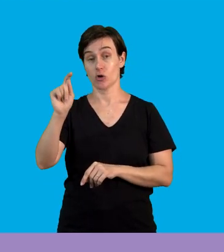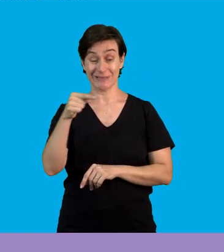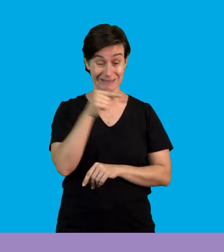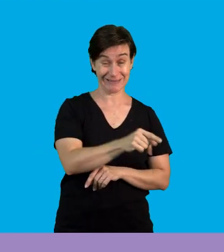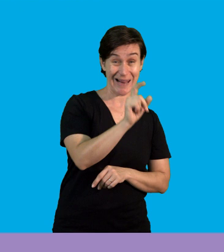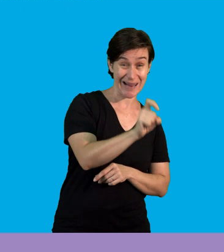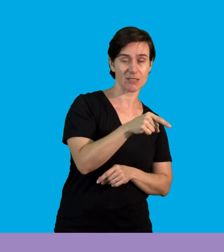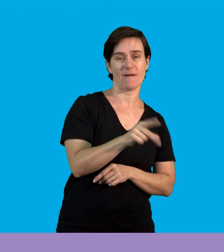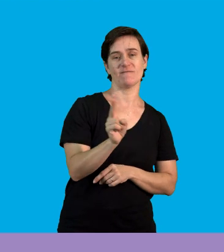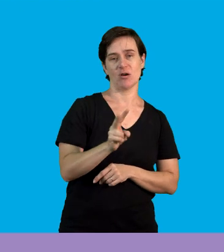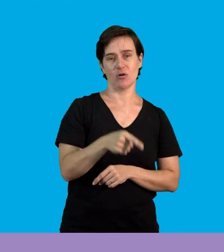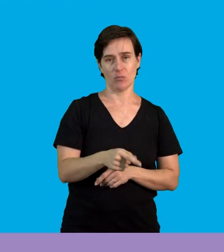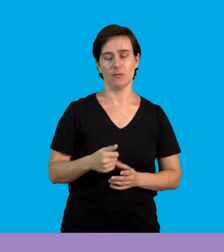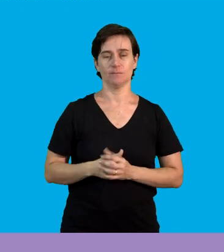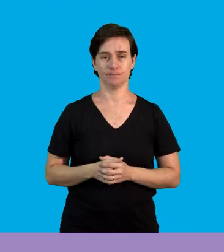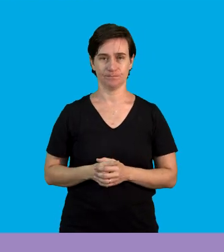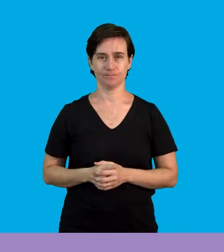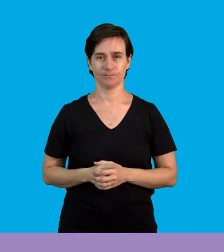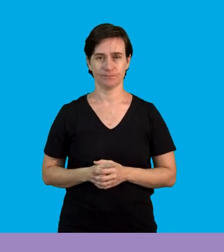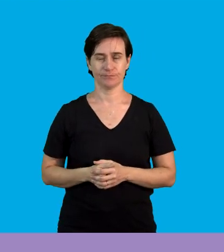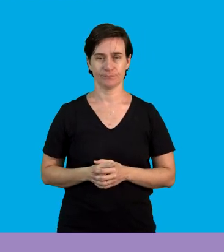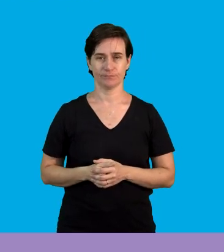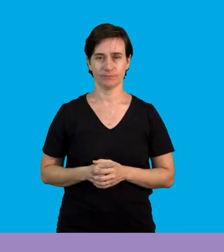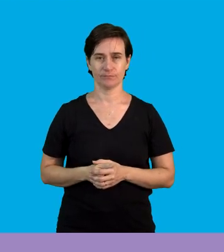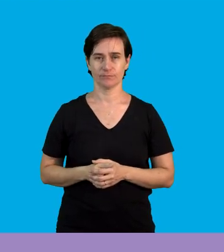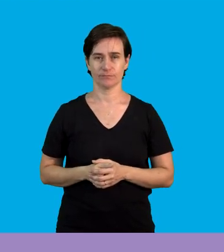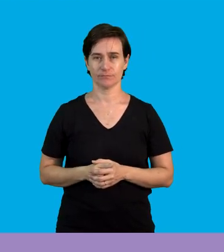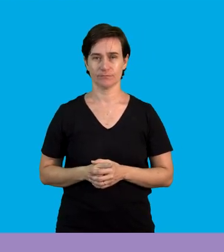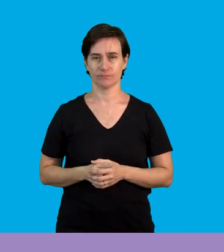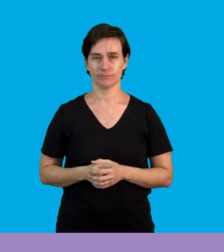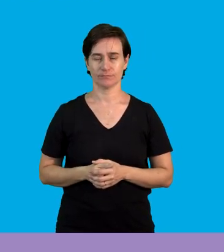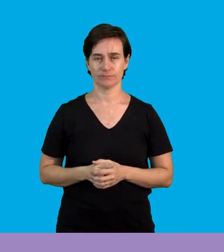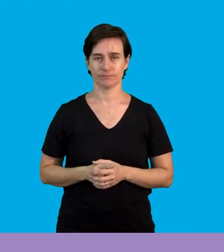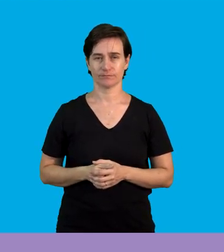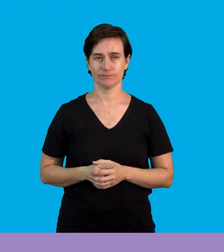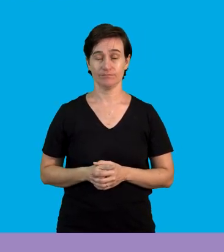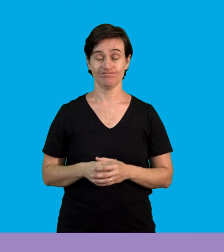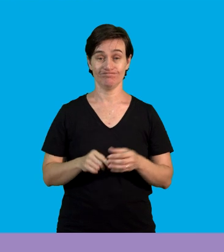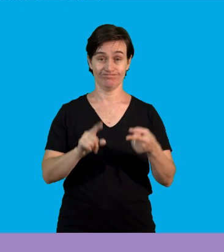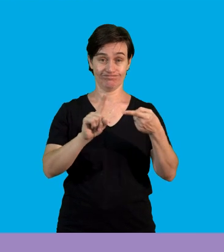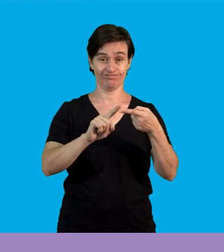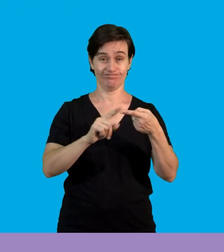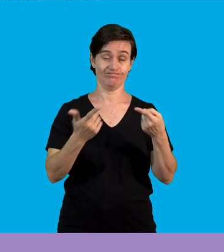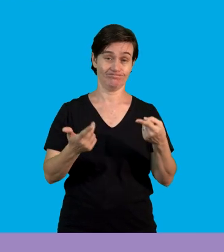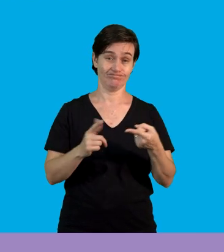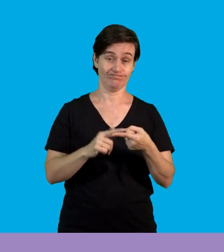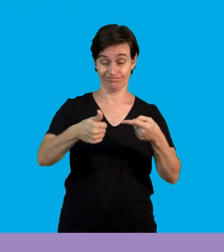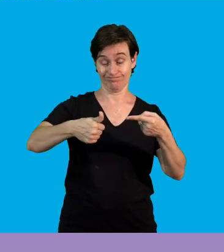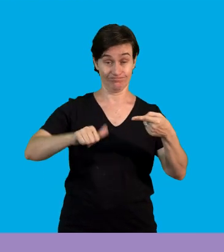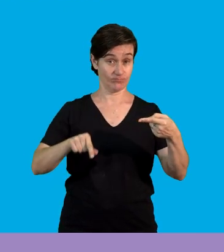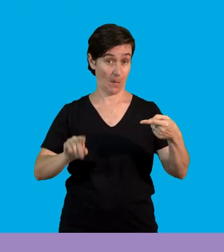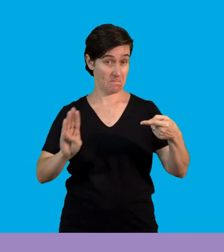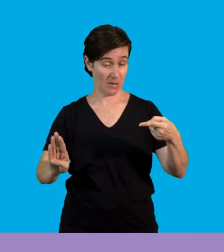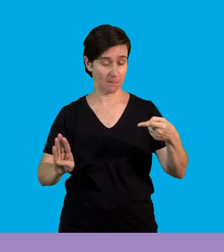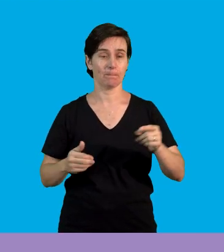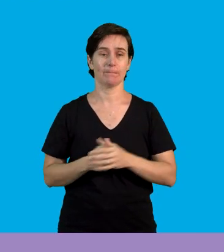is a variable. So now we've written that mathematically as an expression. All right, let's see how it